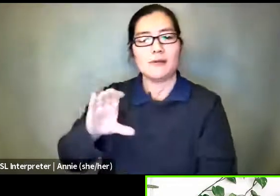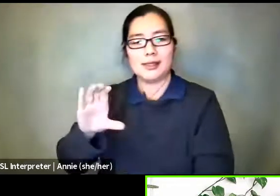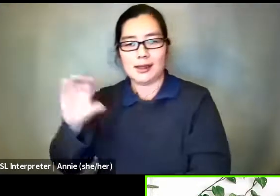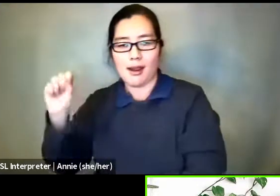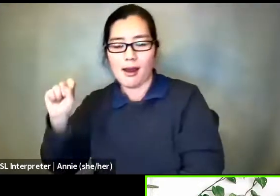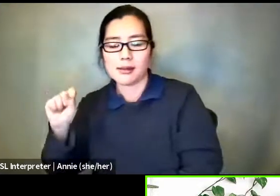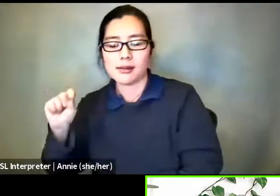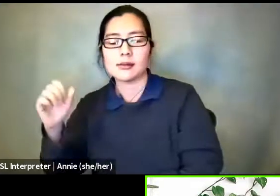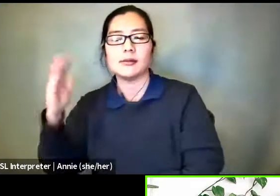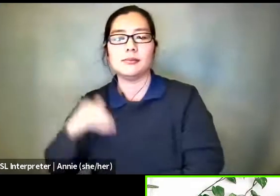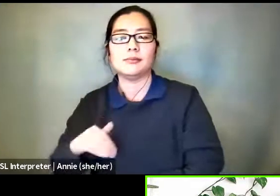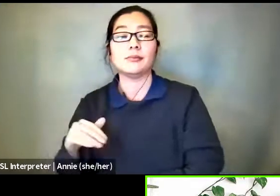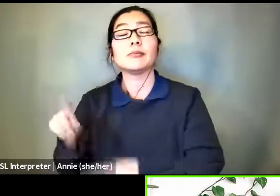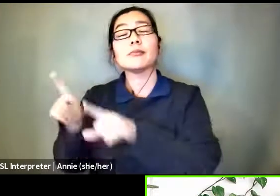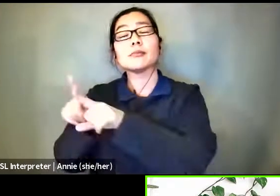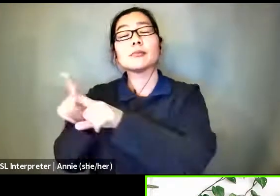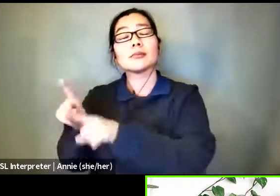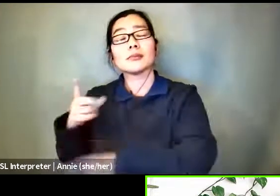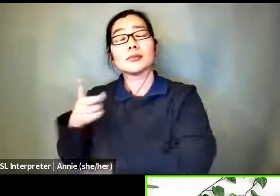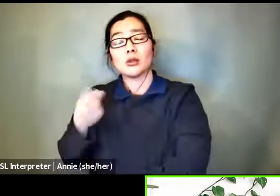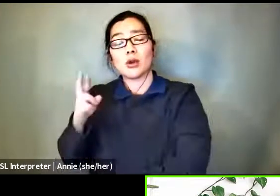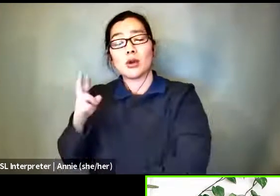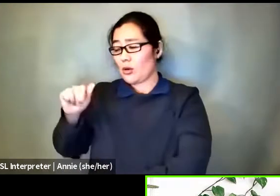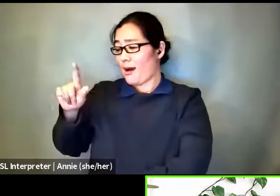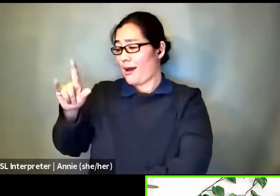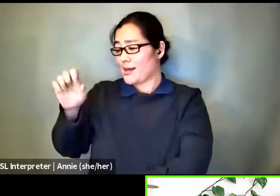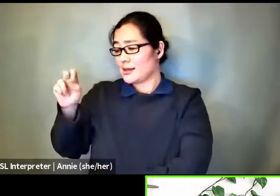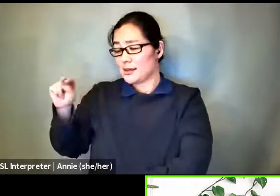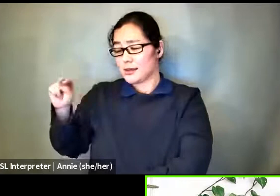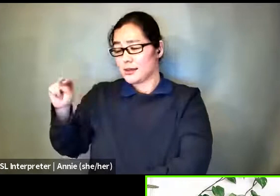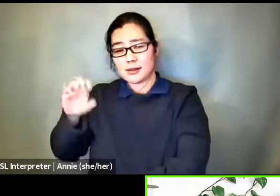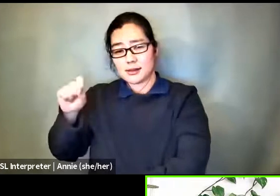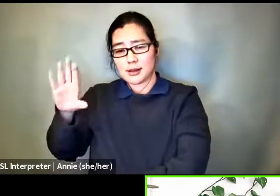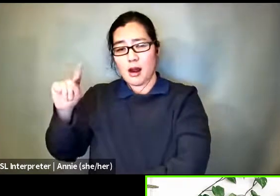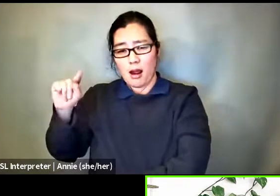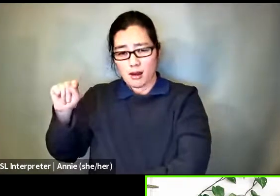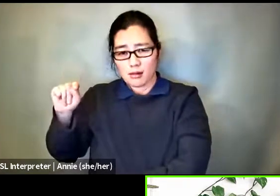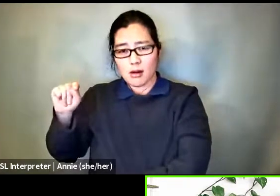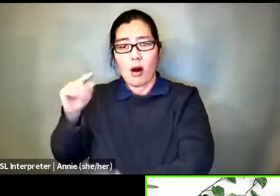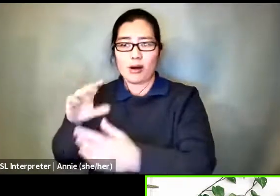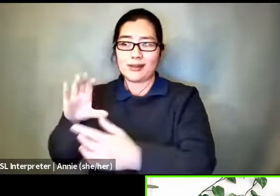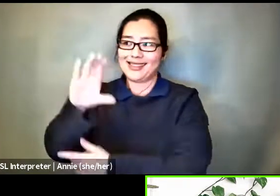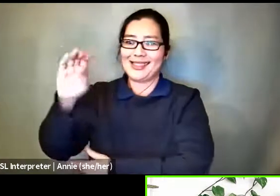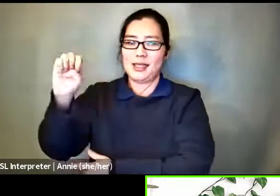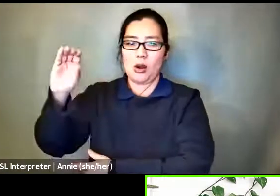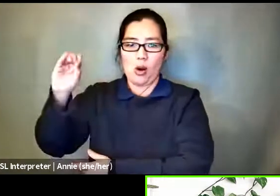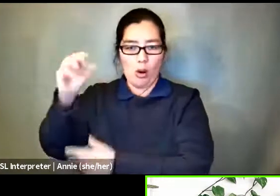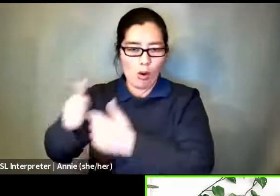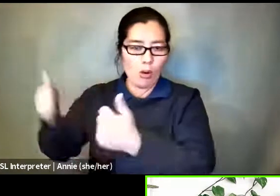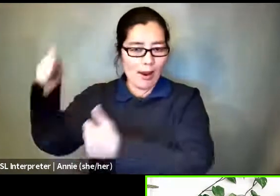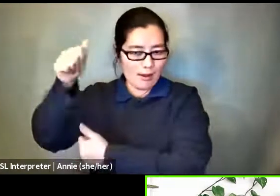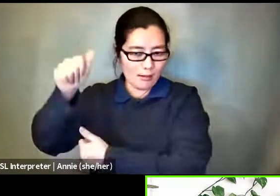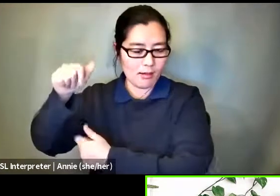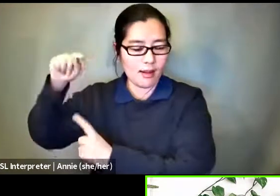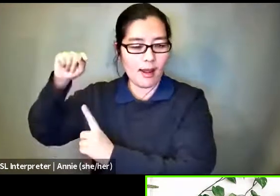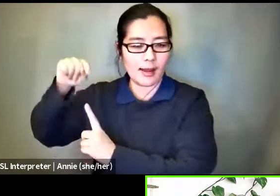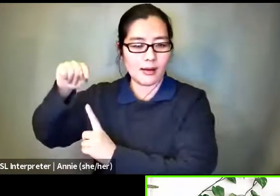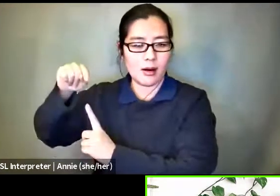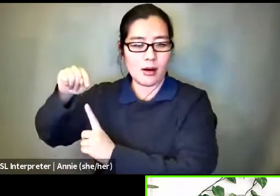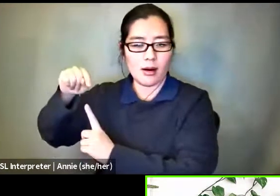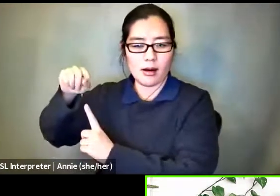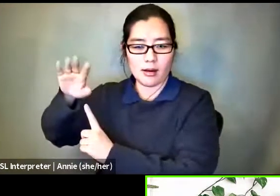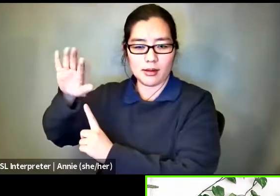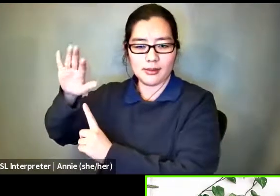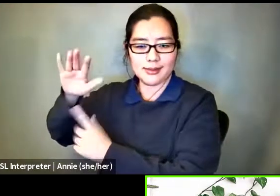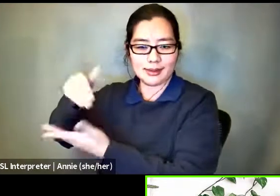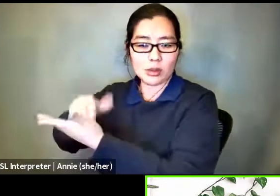the guidance and leadership of Dr. Allison Scott, our CEO at the Kapor Center, with their signature education program, SMASH, to